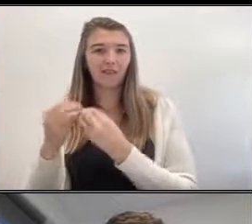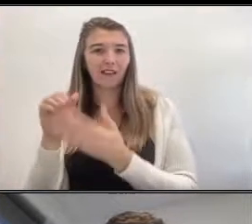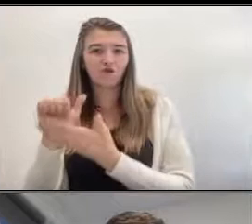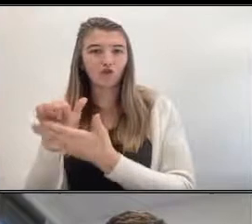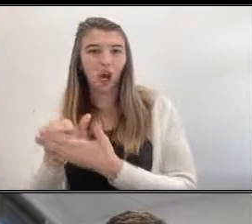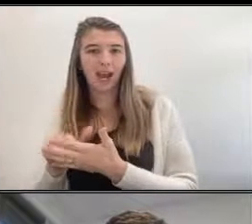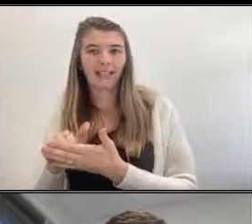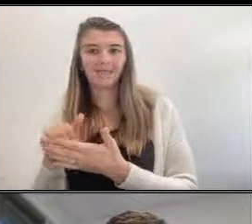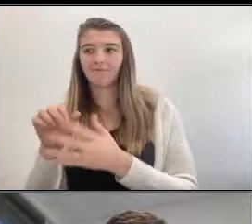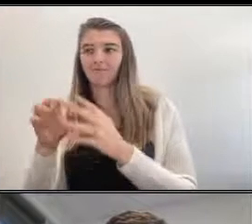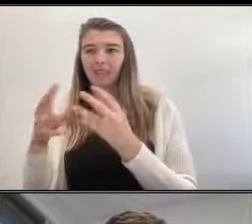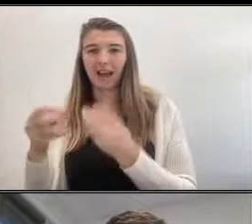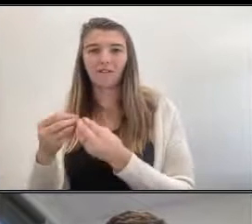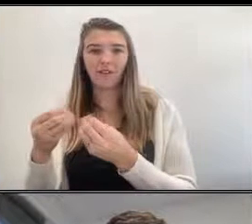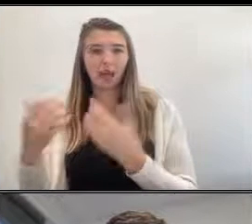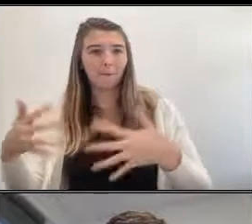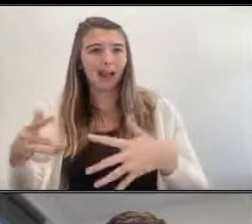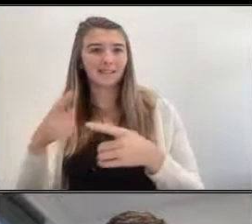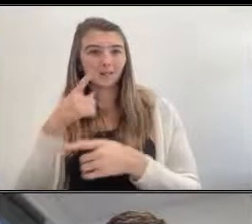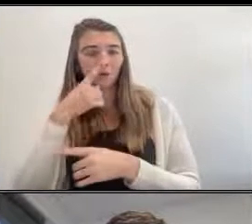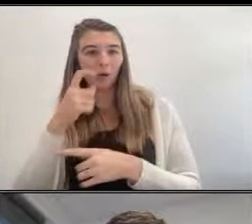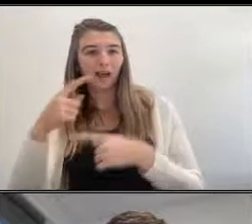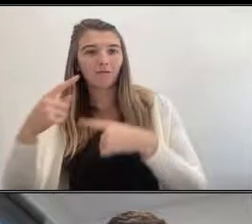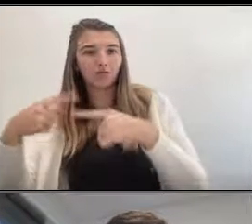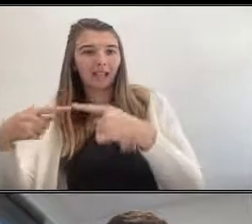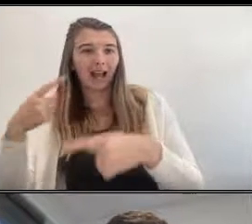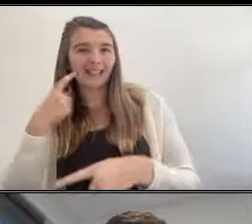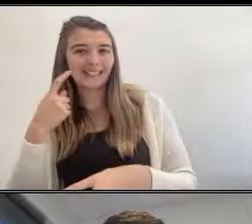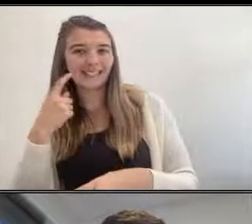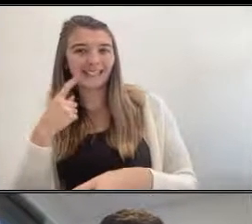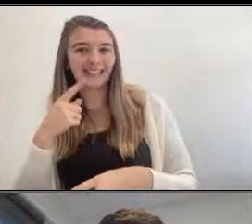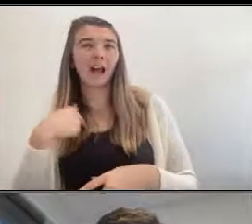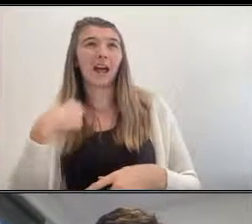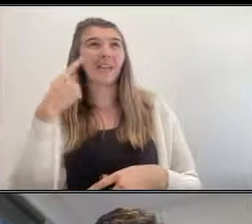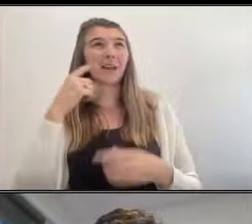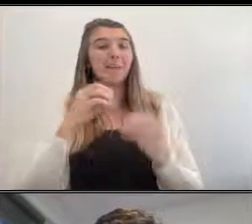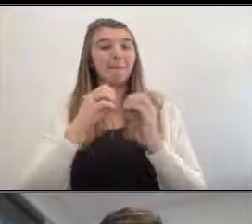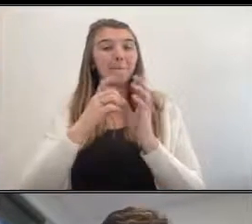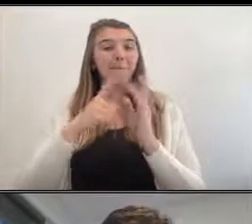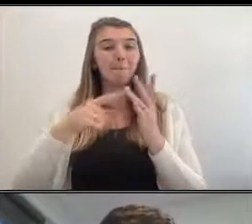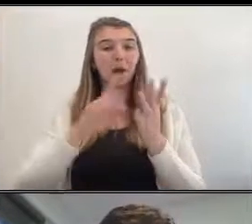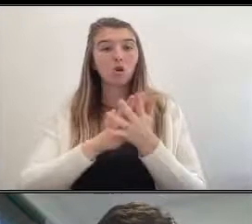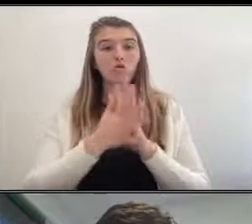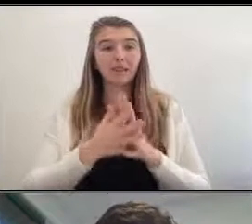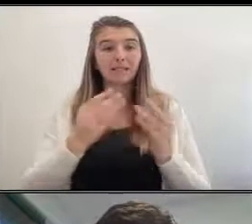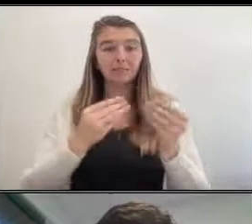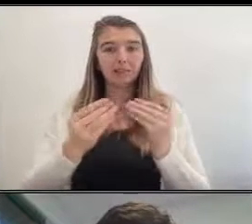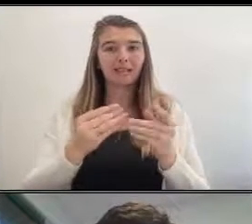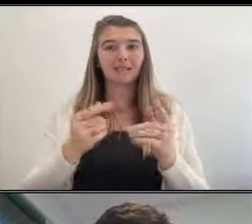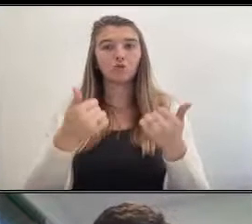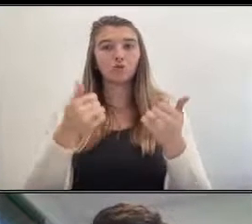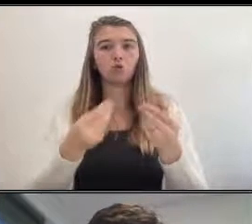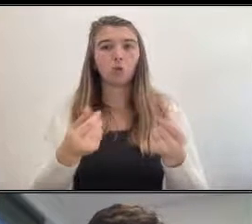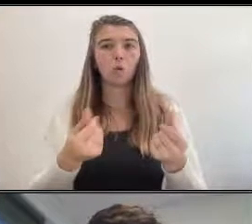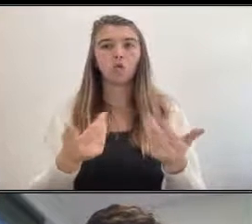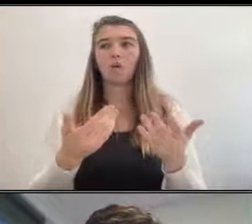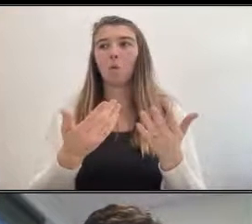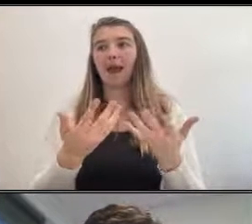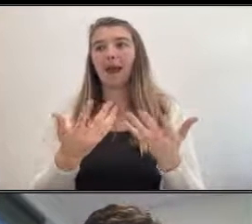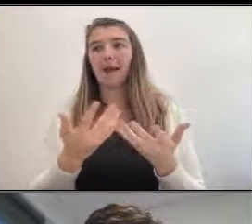and they're easily recyclable. Where biodegradable plastic would be a good solution is, you know, for applications where you